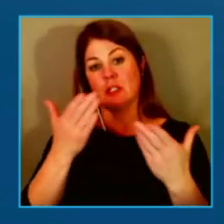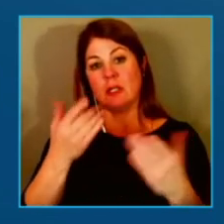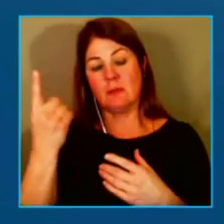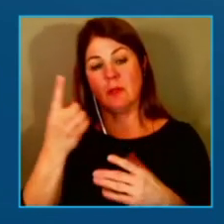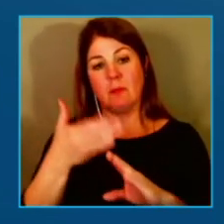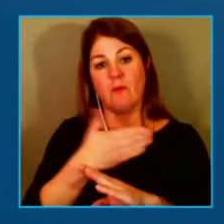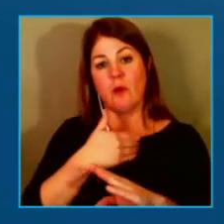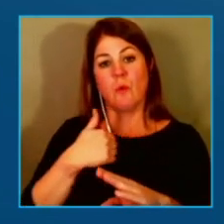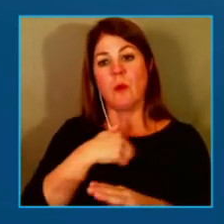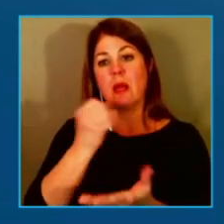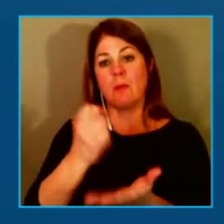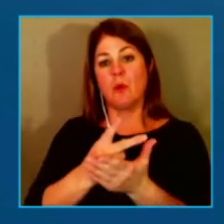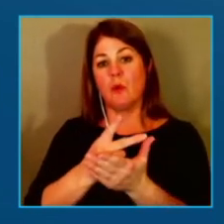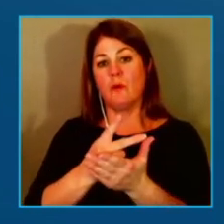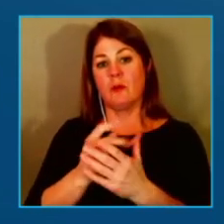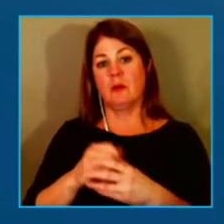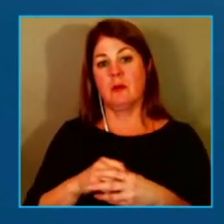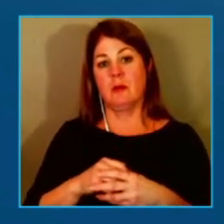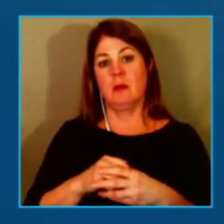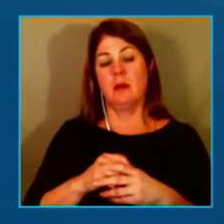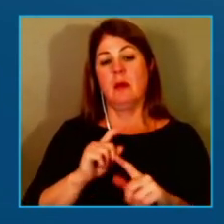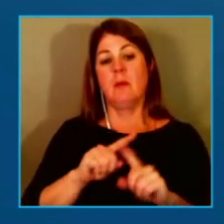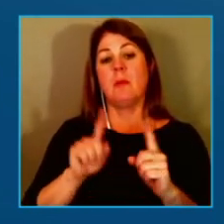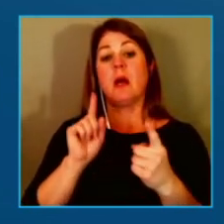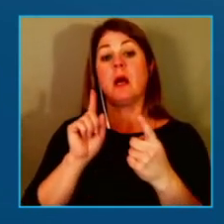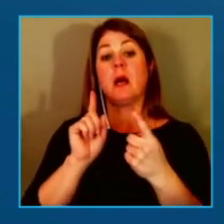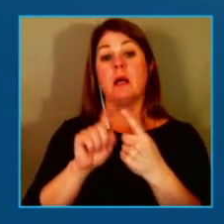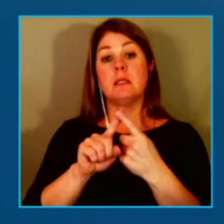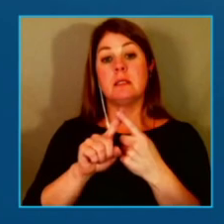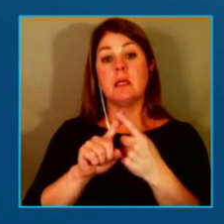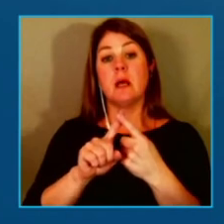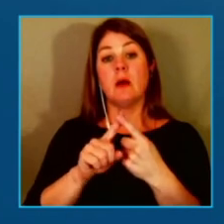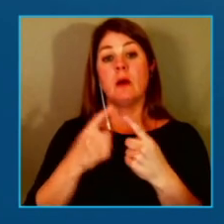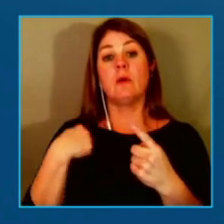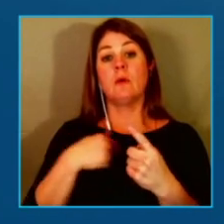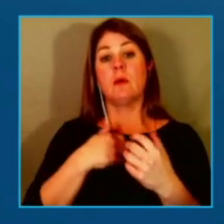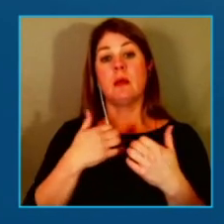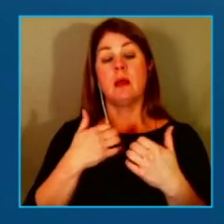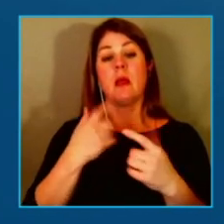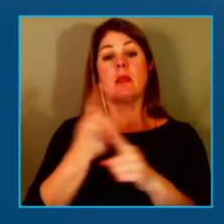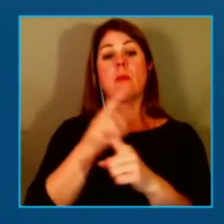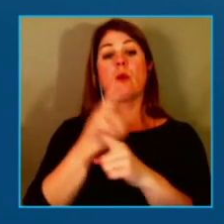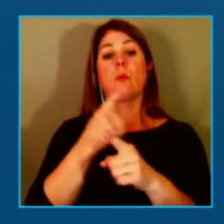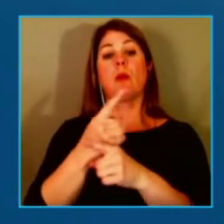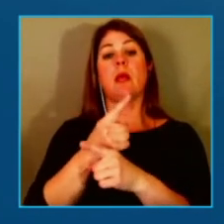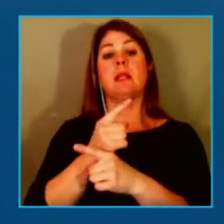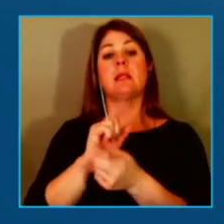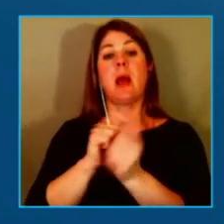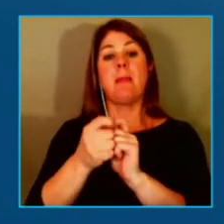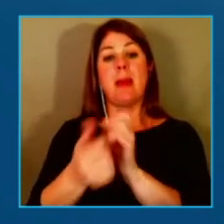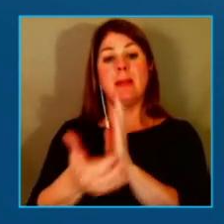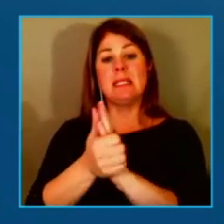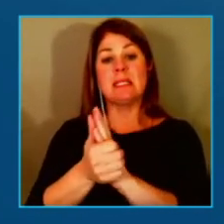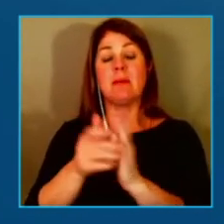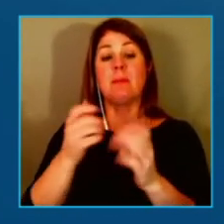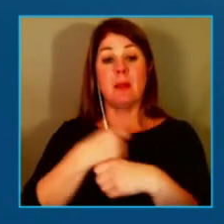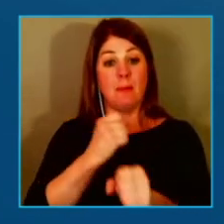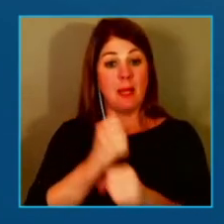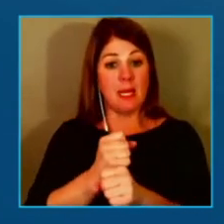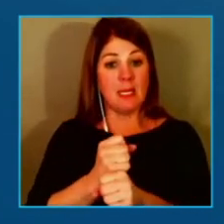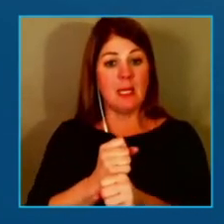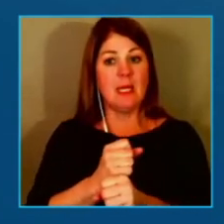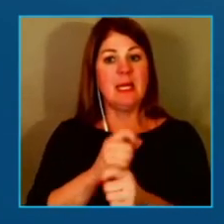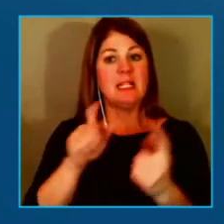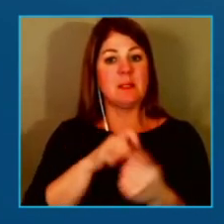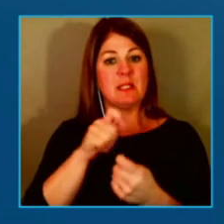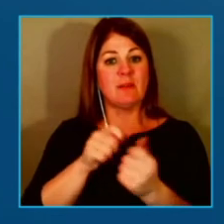urge that until the appropriate amendments have been made, and particularly that have been talked about, particularly to Article 8, that